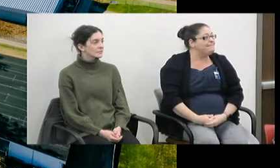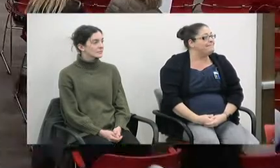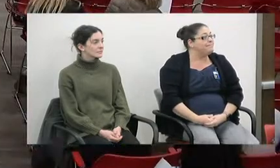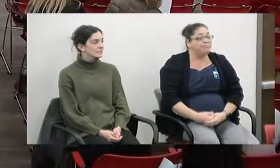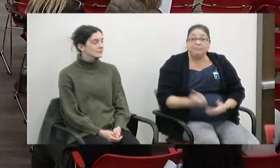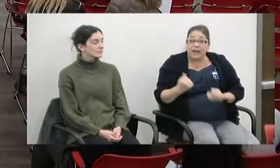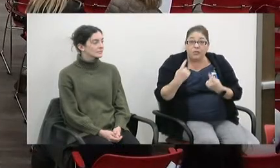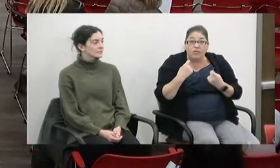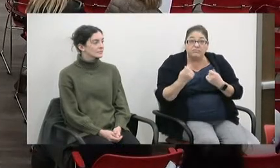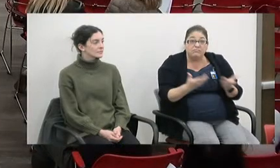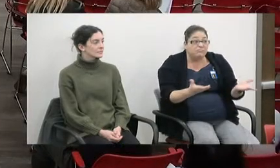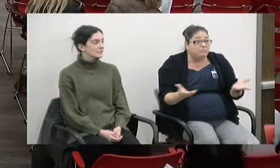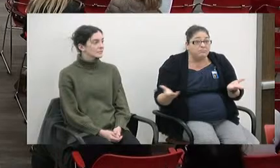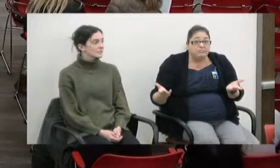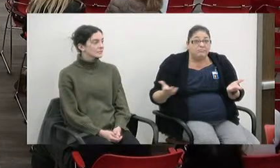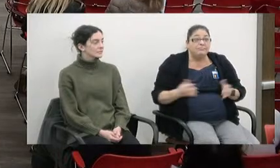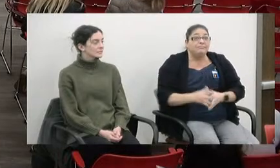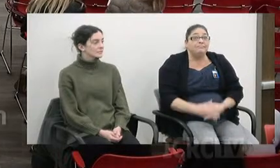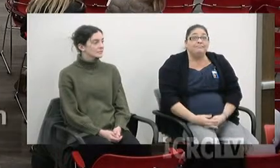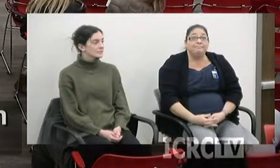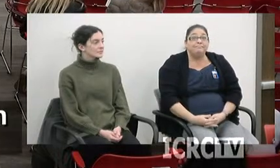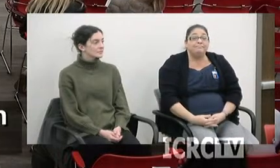Any questions?